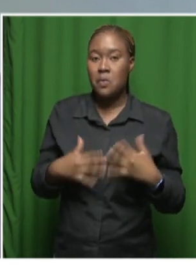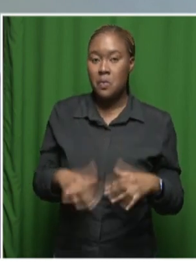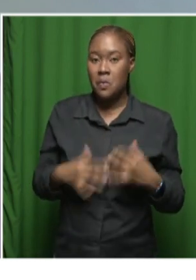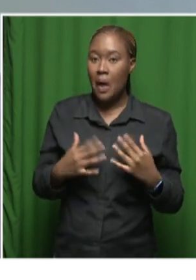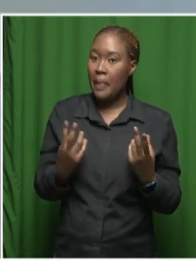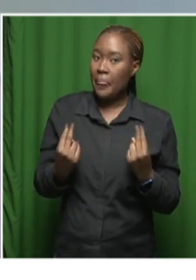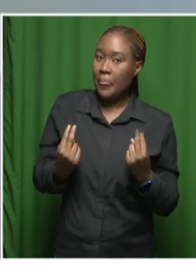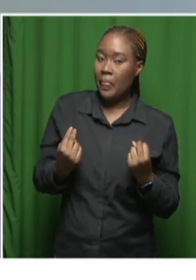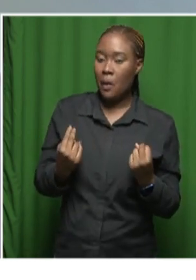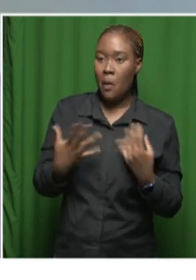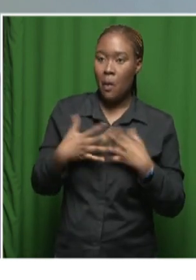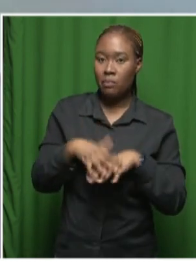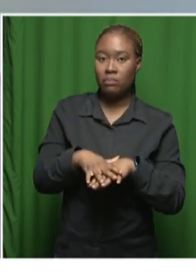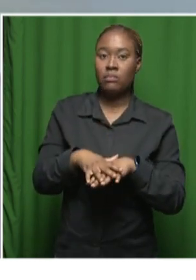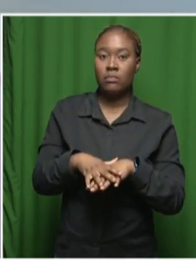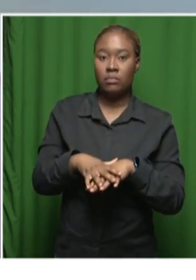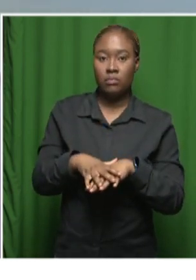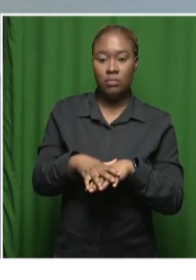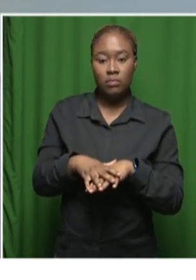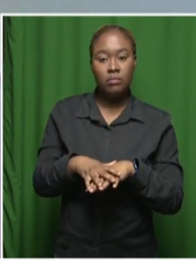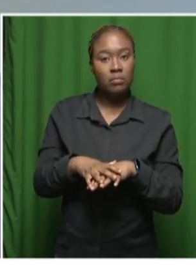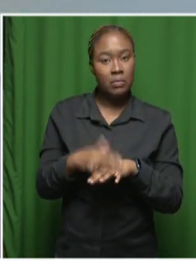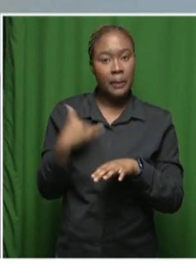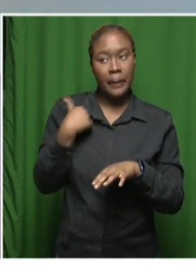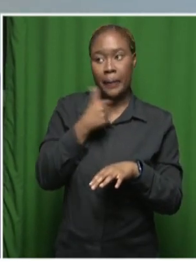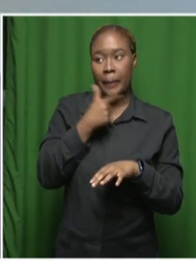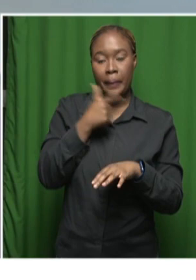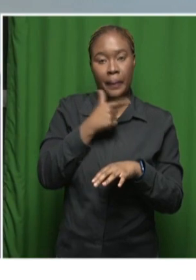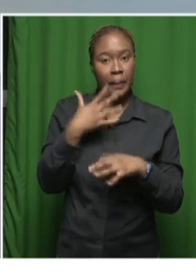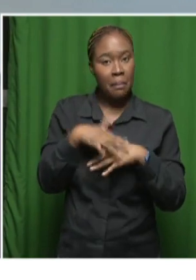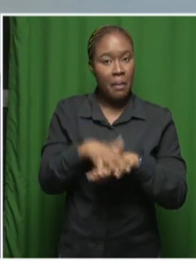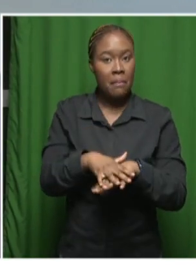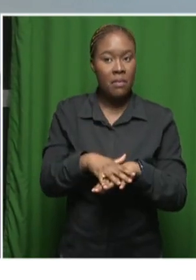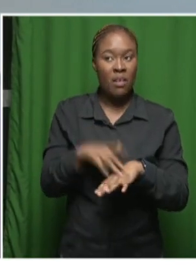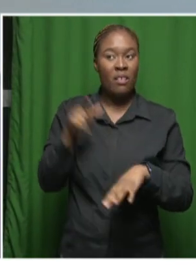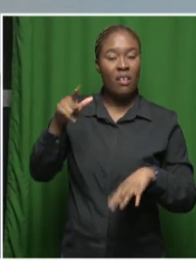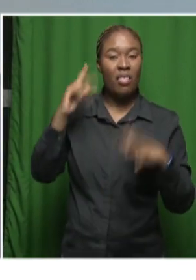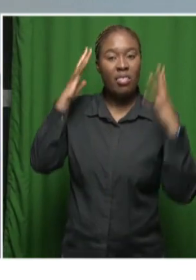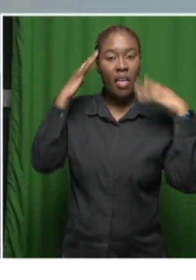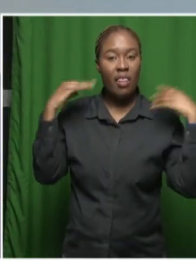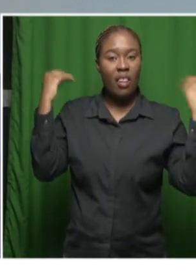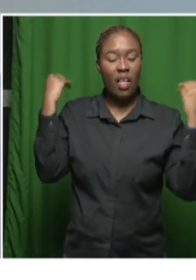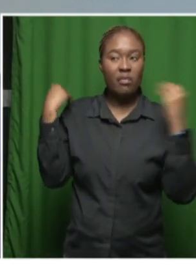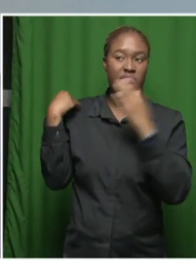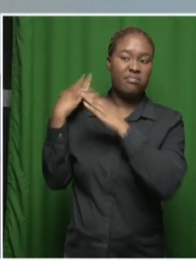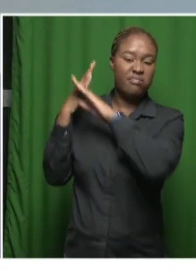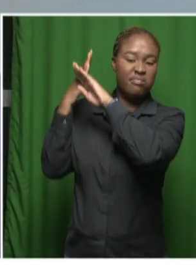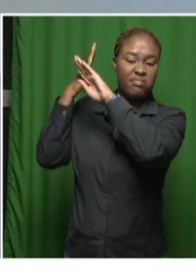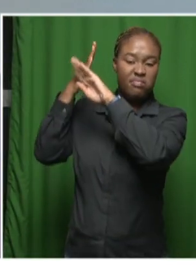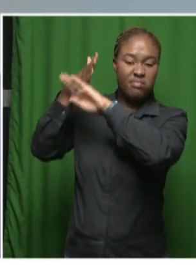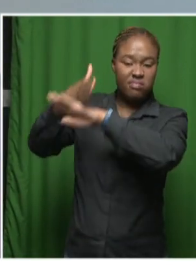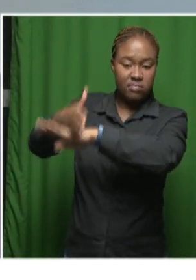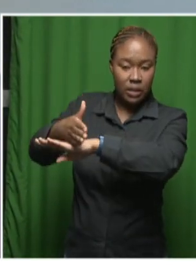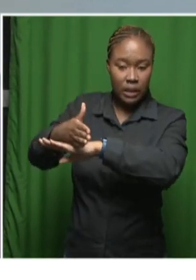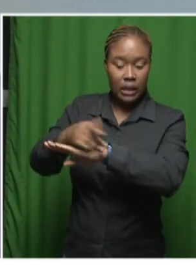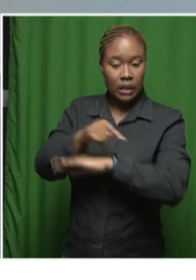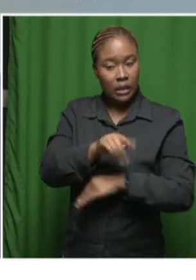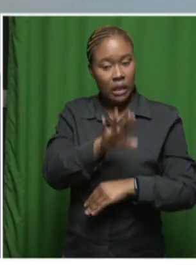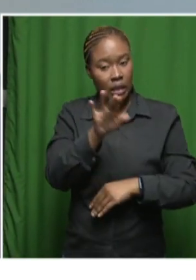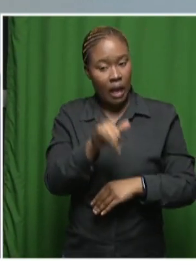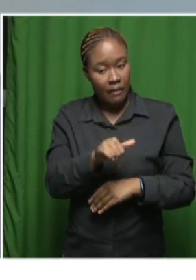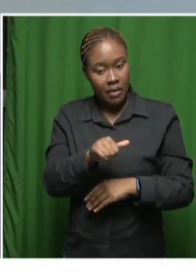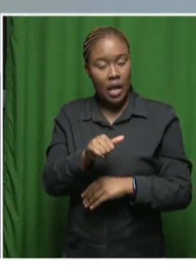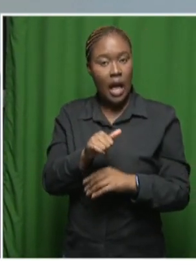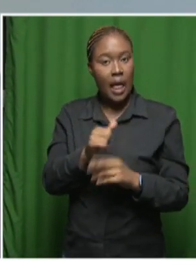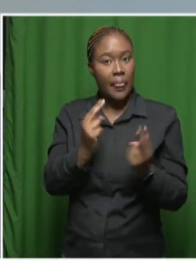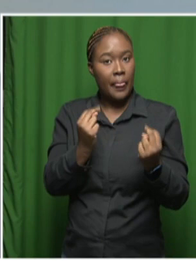digital twins. And, the Netherlands have gone quite ahead of us. And so it's important that collaboration